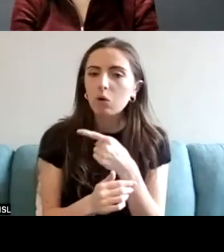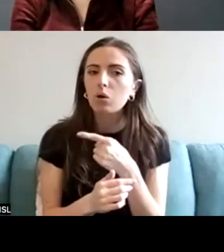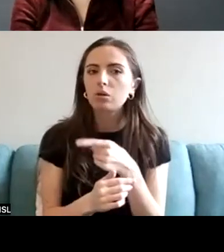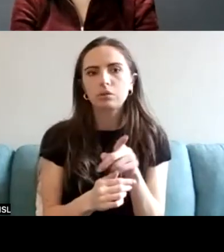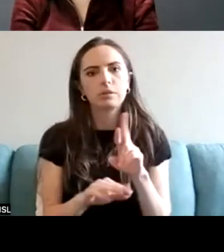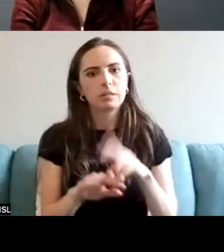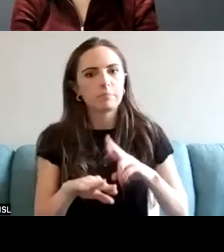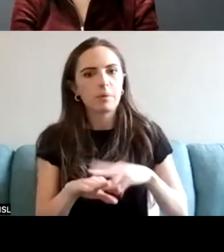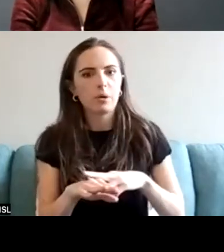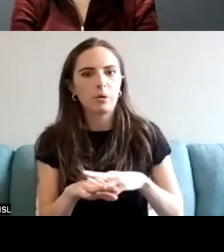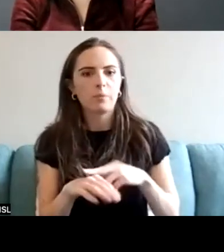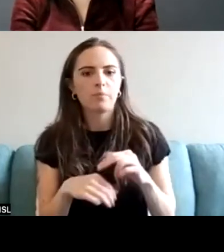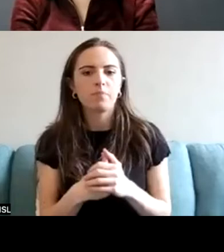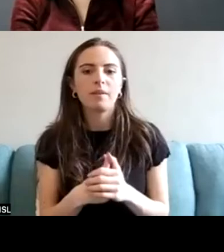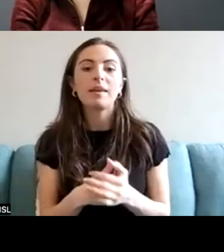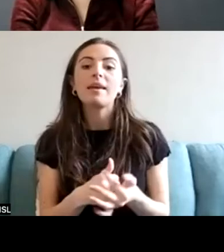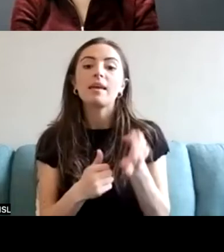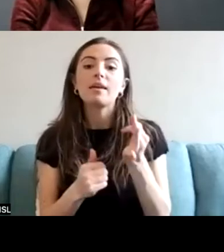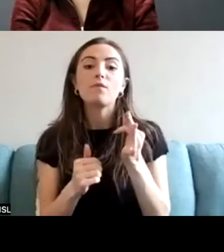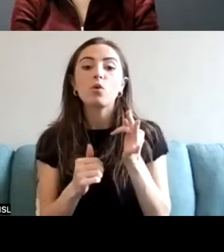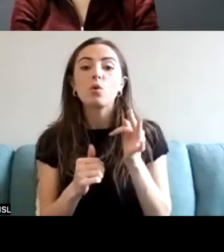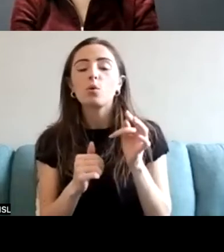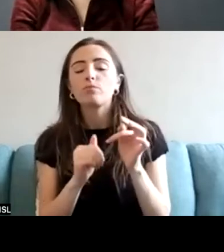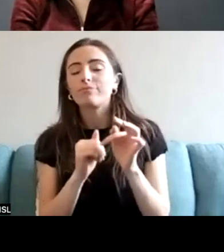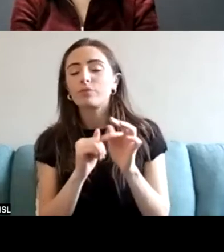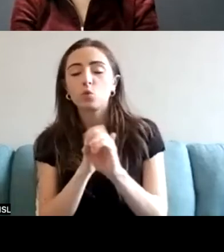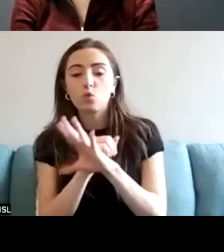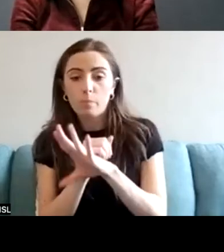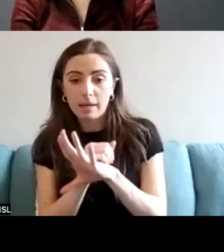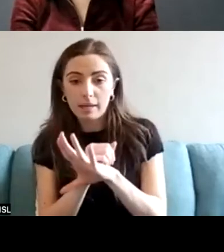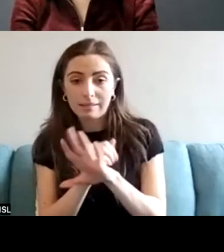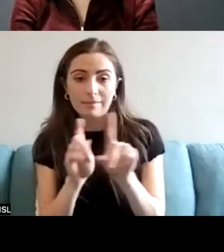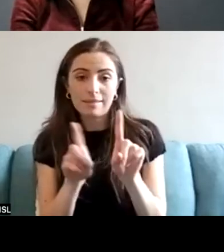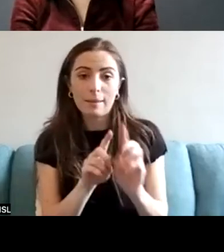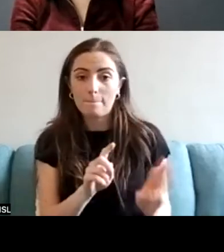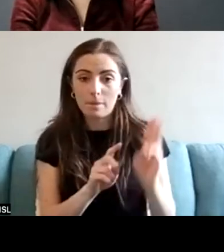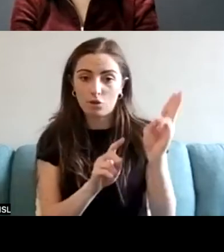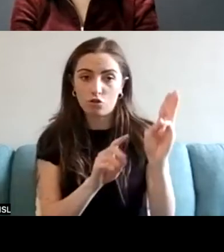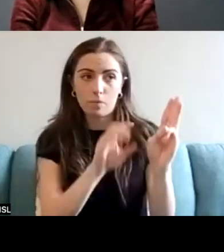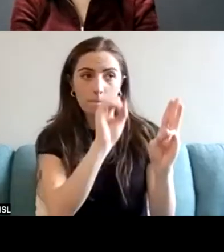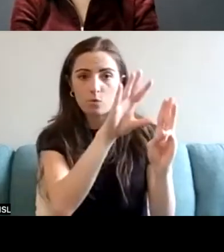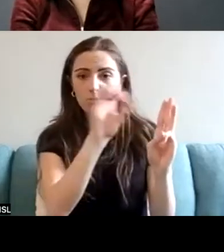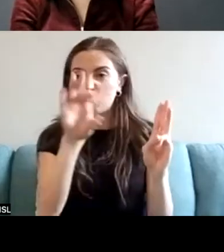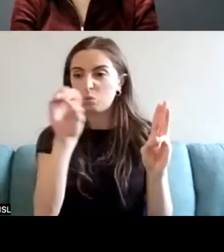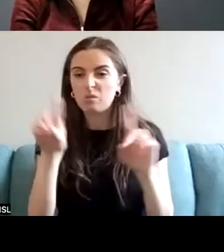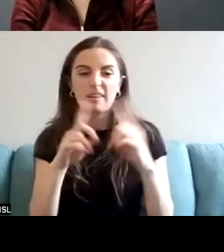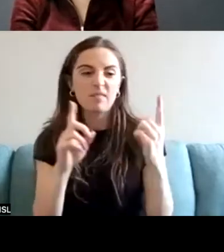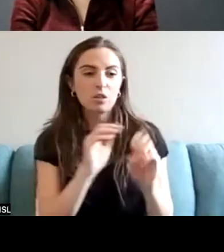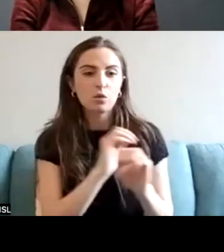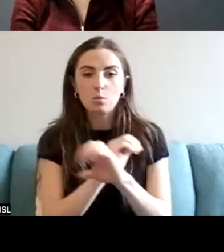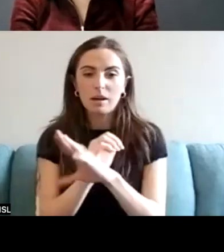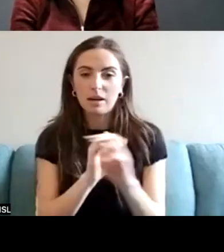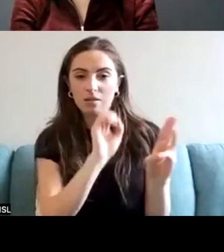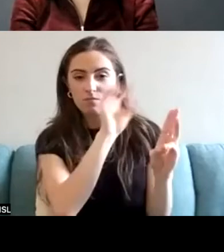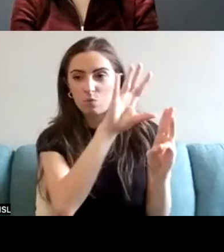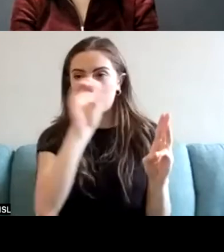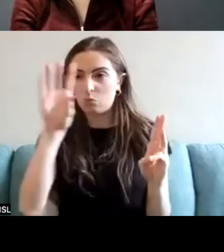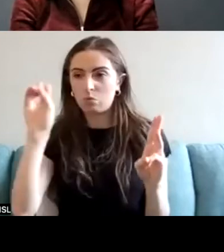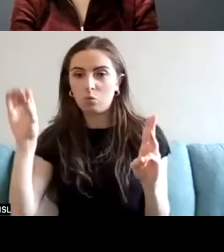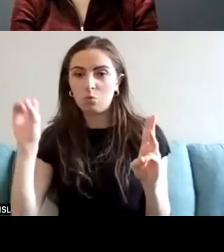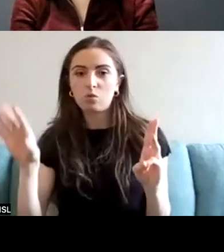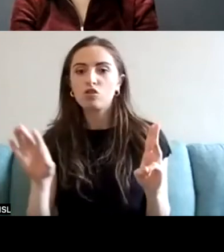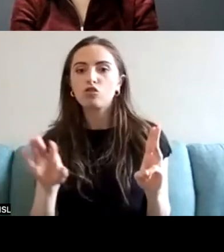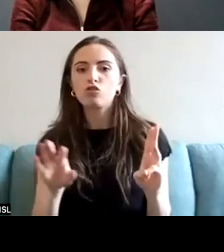to multiple social media platforms, write your alt text once, copy and paste it into like a text